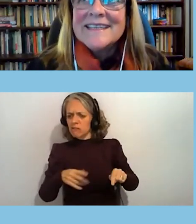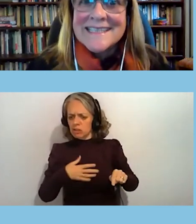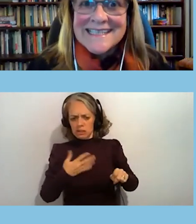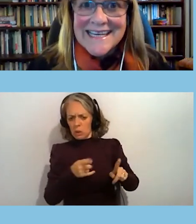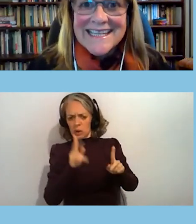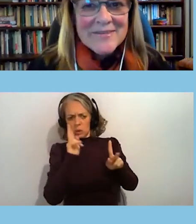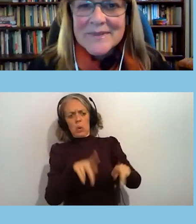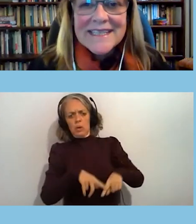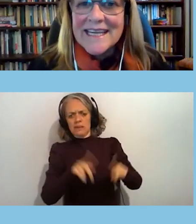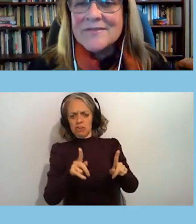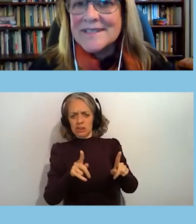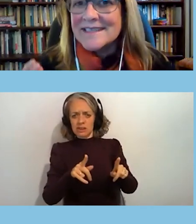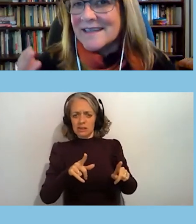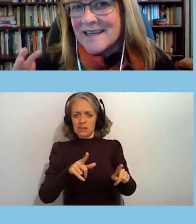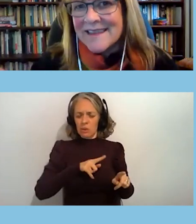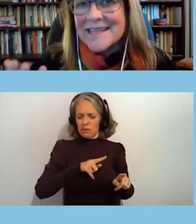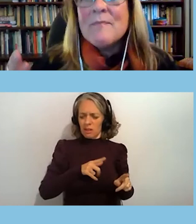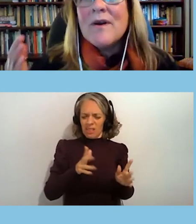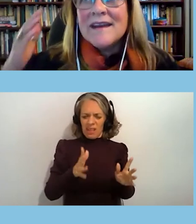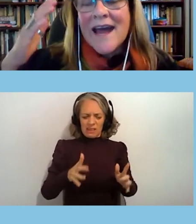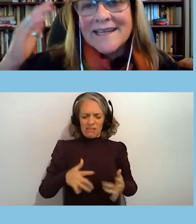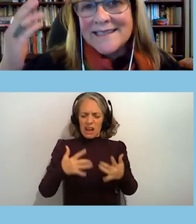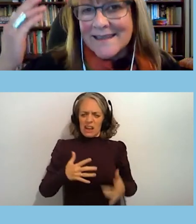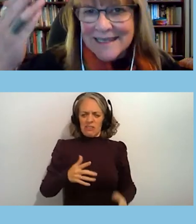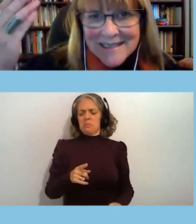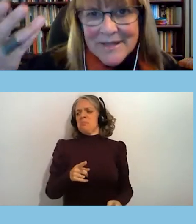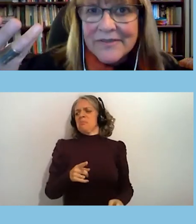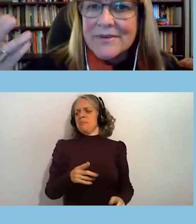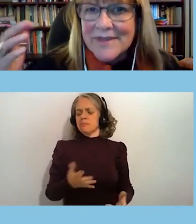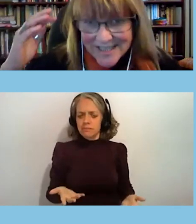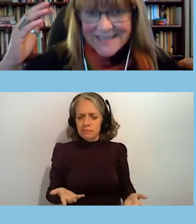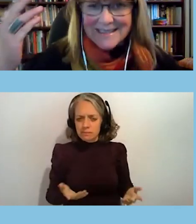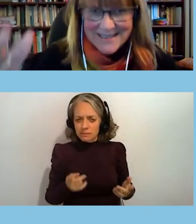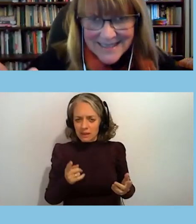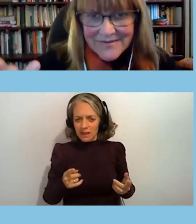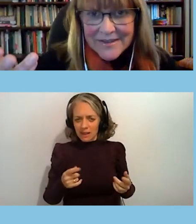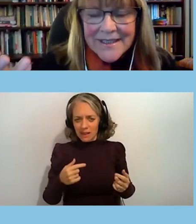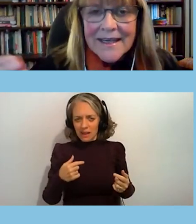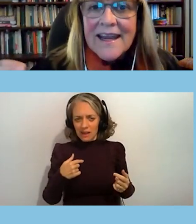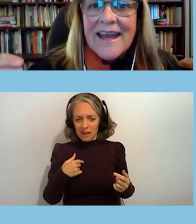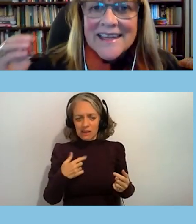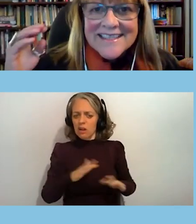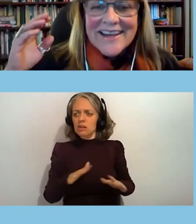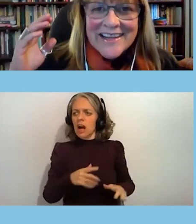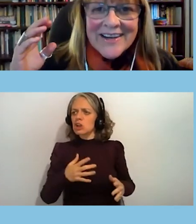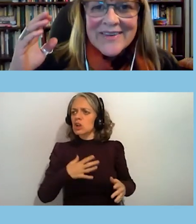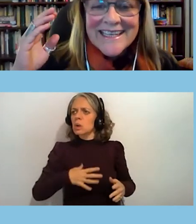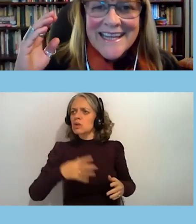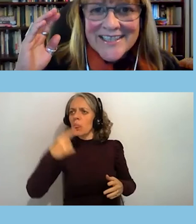need distaste. That's a really interesting, that's more than I need to think something through. That's just distasteful.